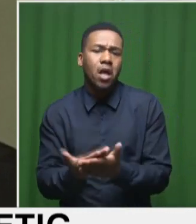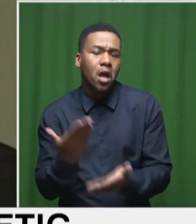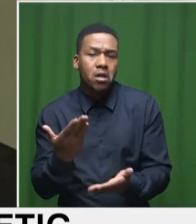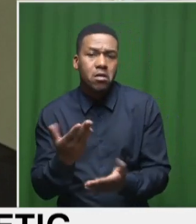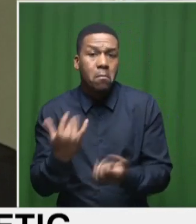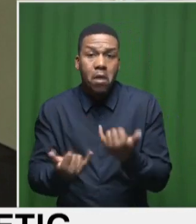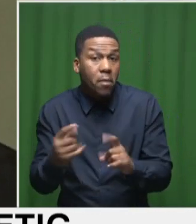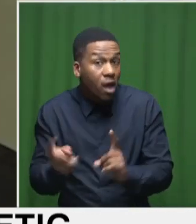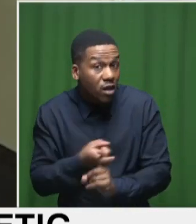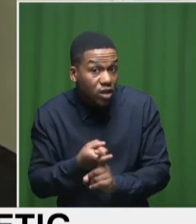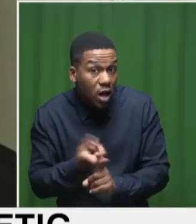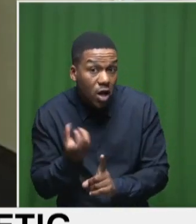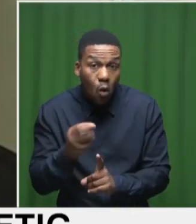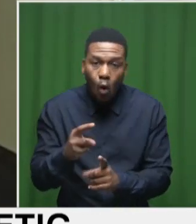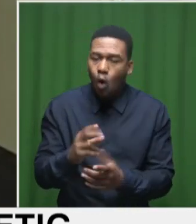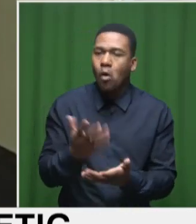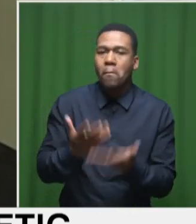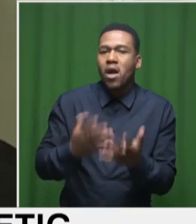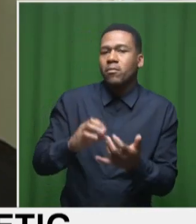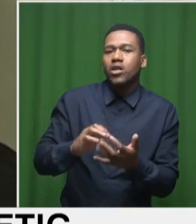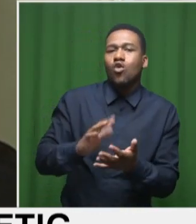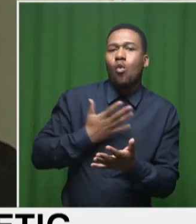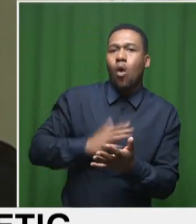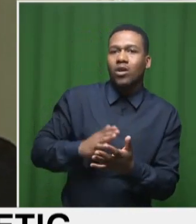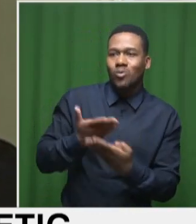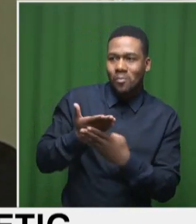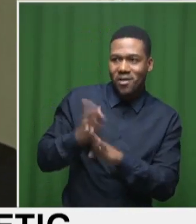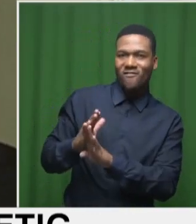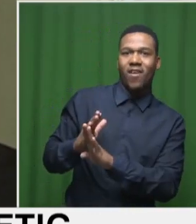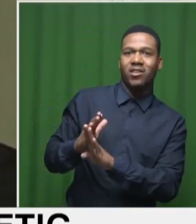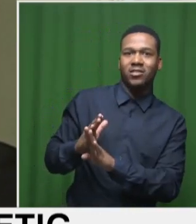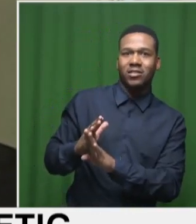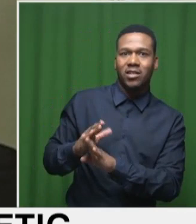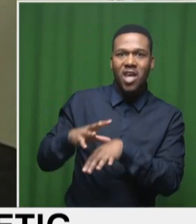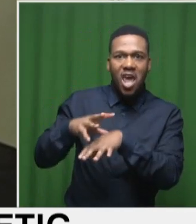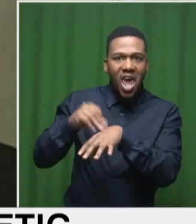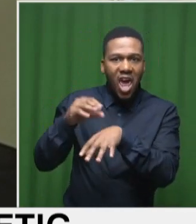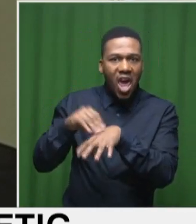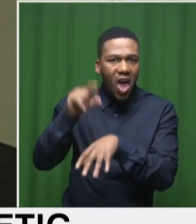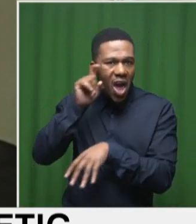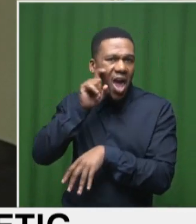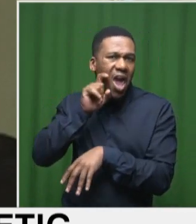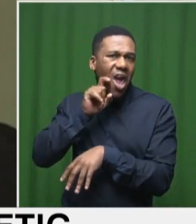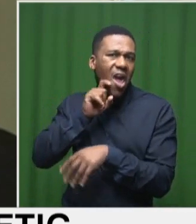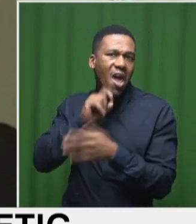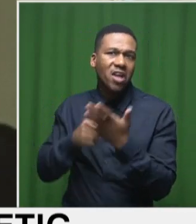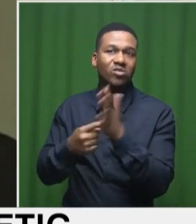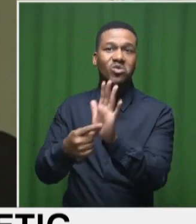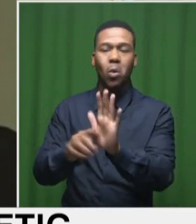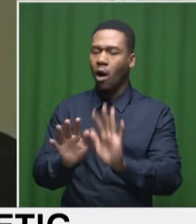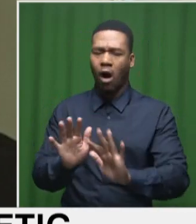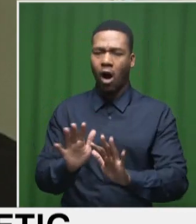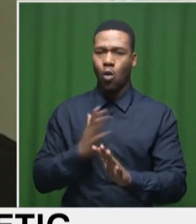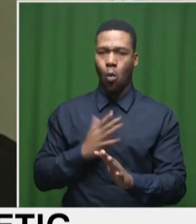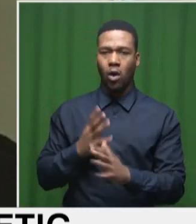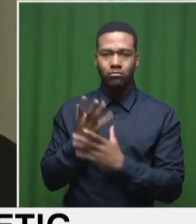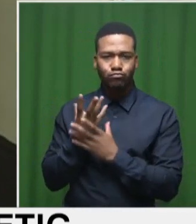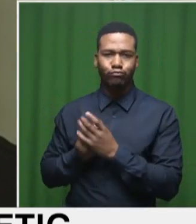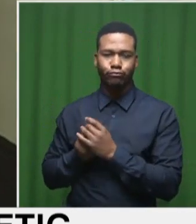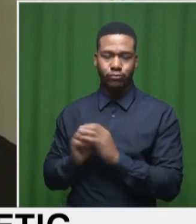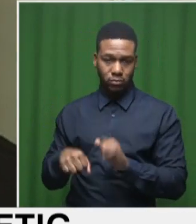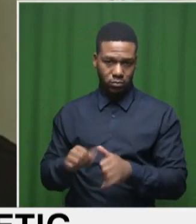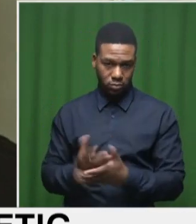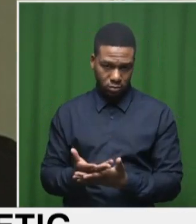be that they want to prevent the signs of aging from showing up or treat the ones that have already shown up. We want them to look